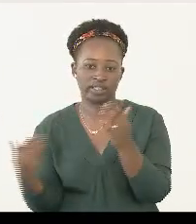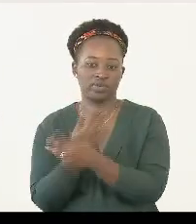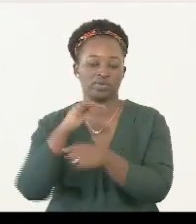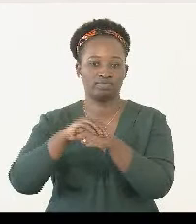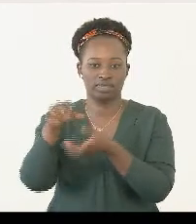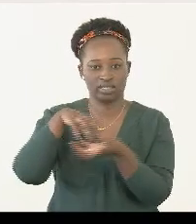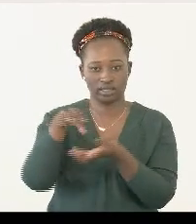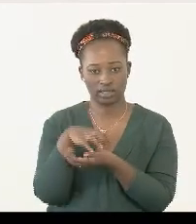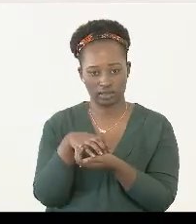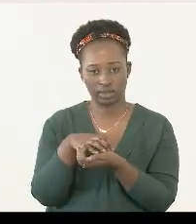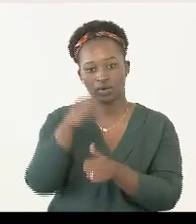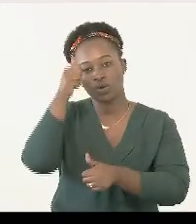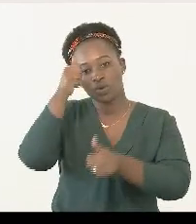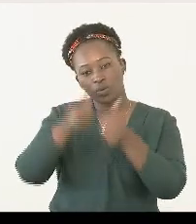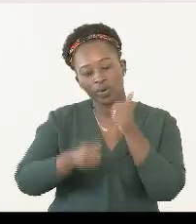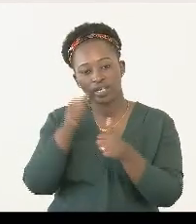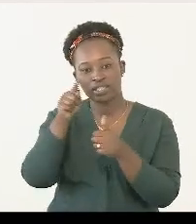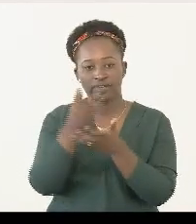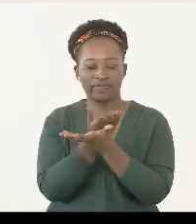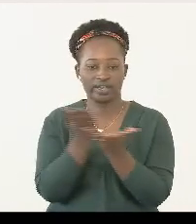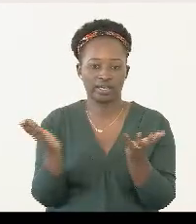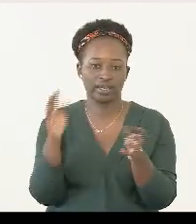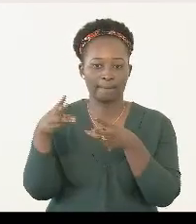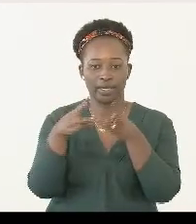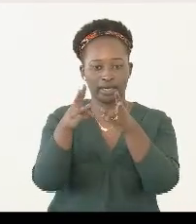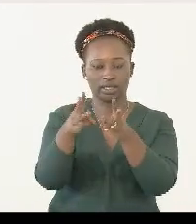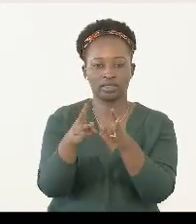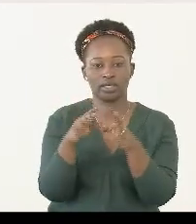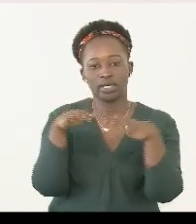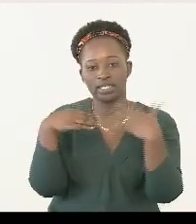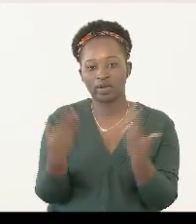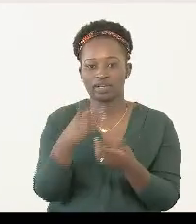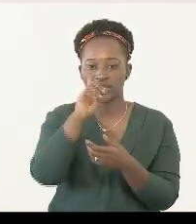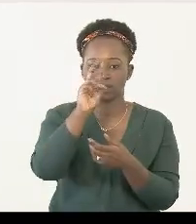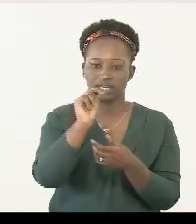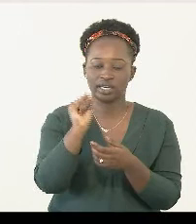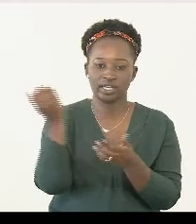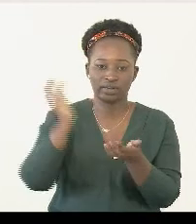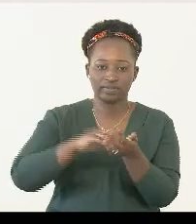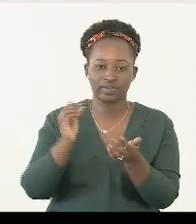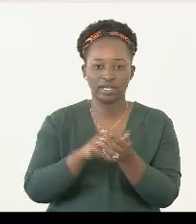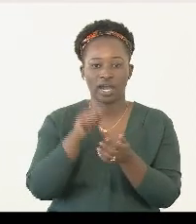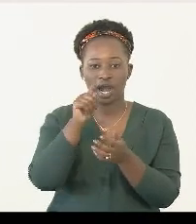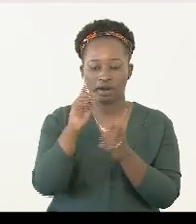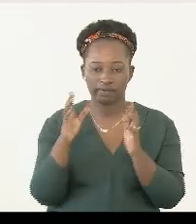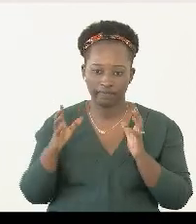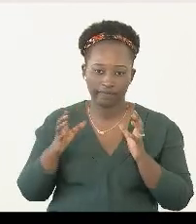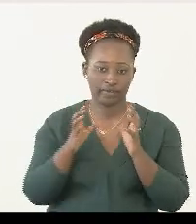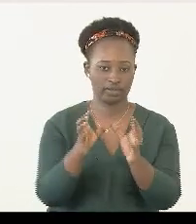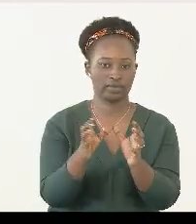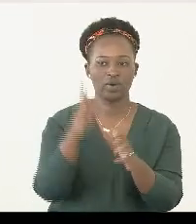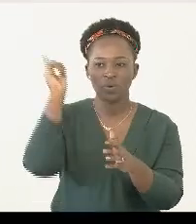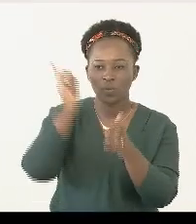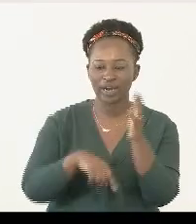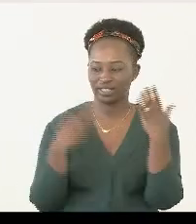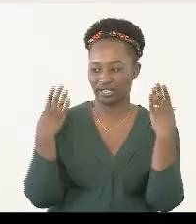together. Which, if any, mechanisms of DNA replication are falsified? What does the experiment